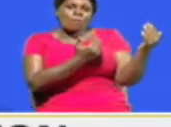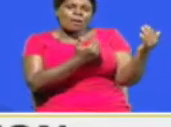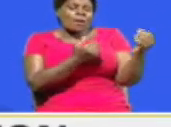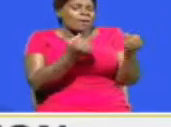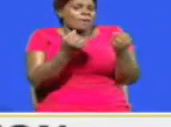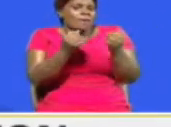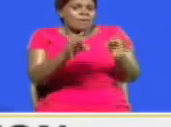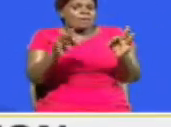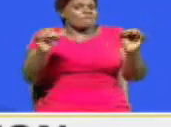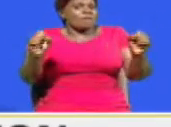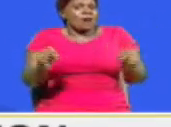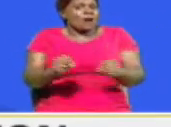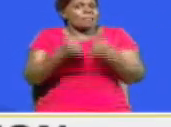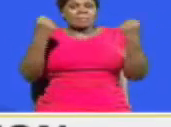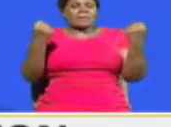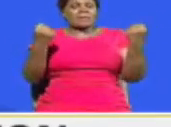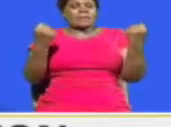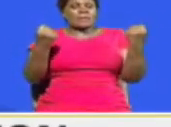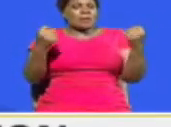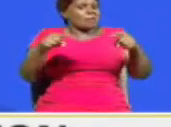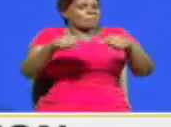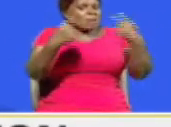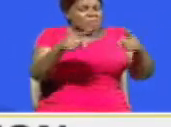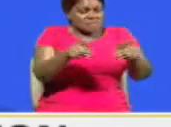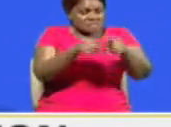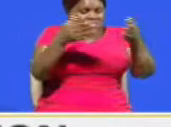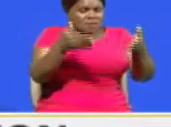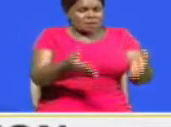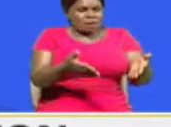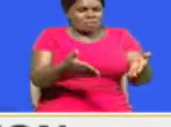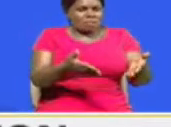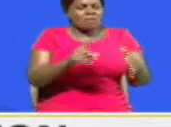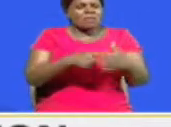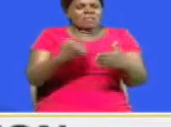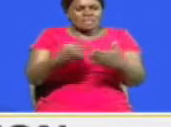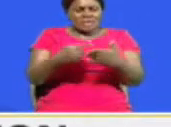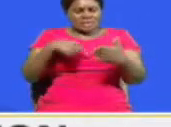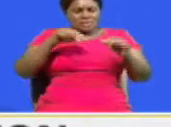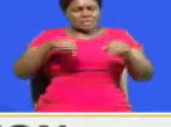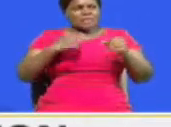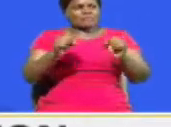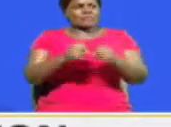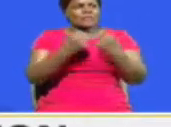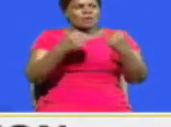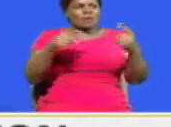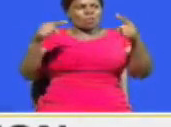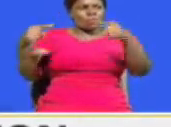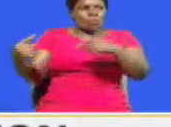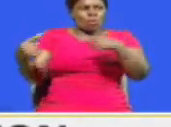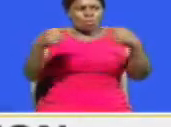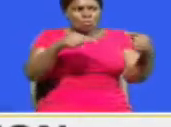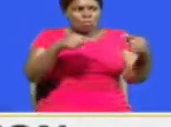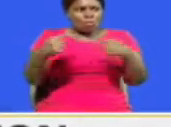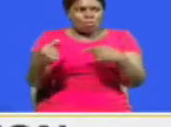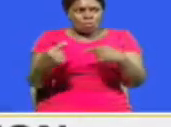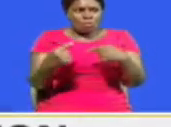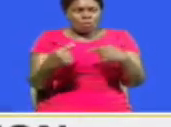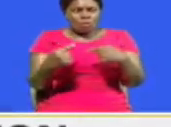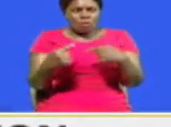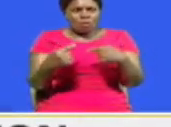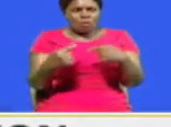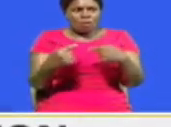case of any eventuality that has happened like this, then we'll be safe. Tunapopigana vita katika hali ya kutegemea mambo ya